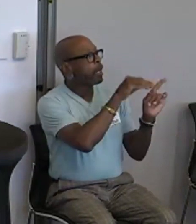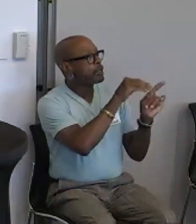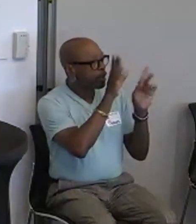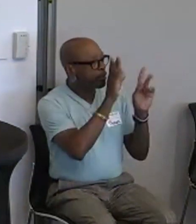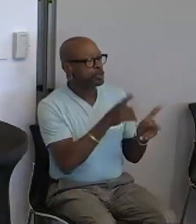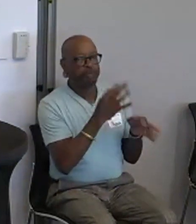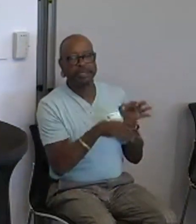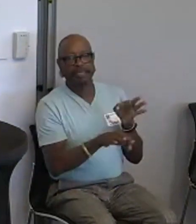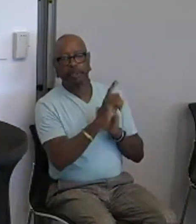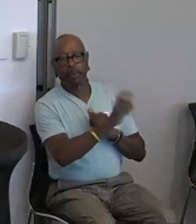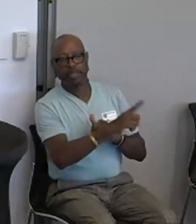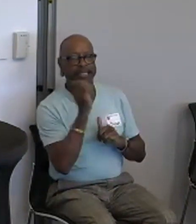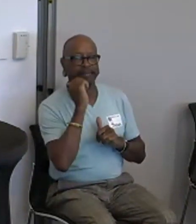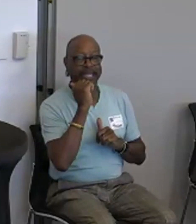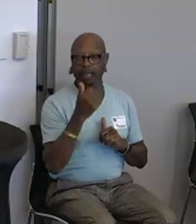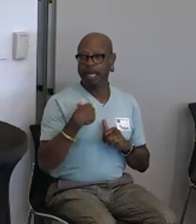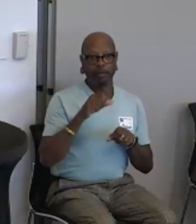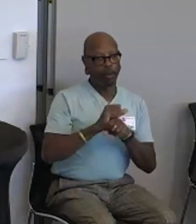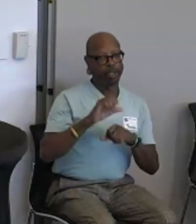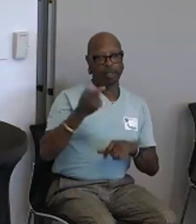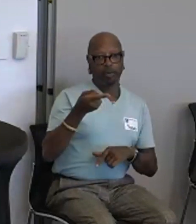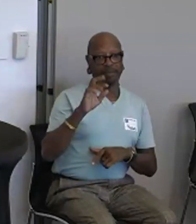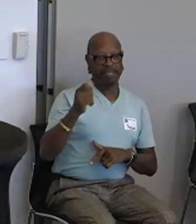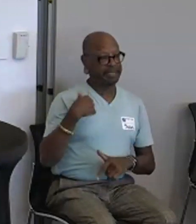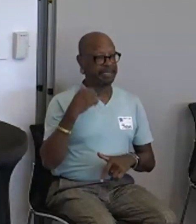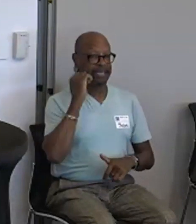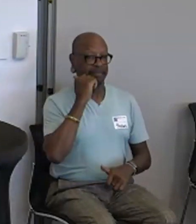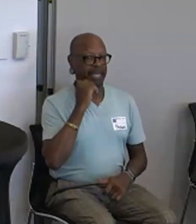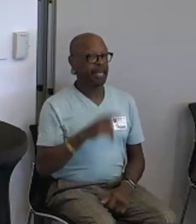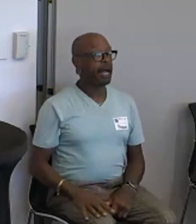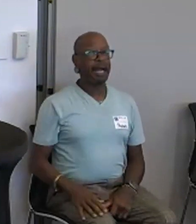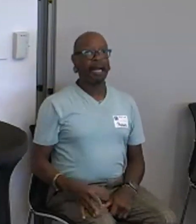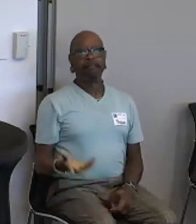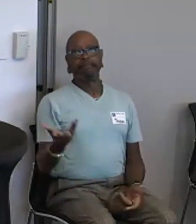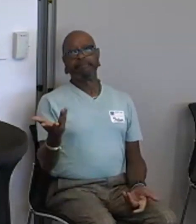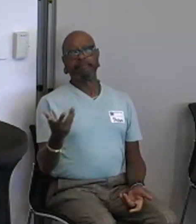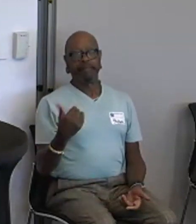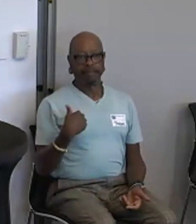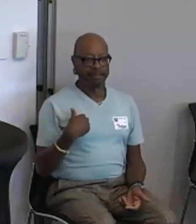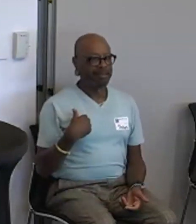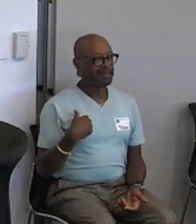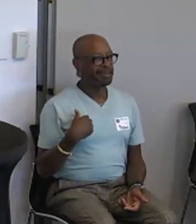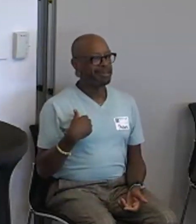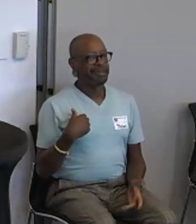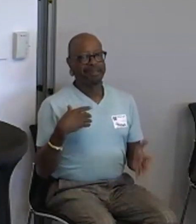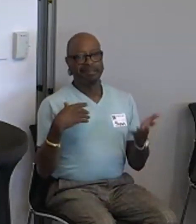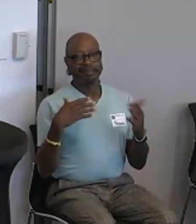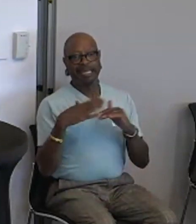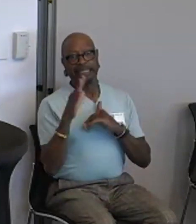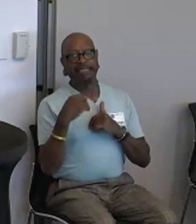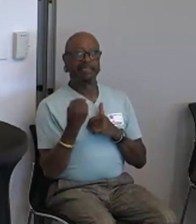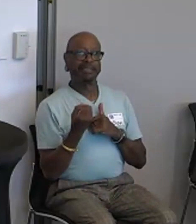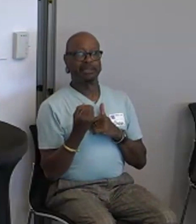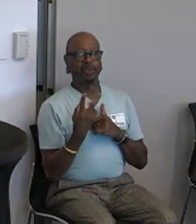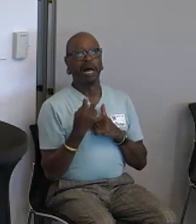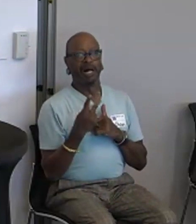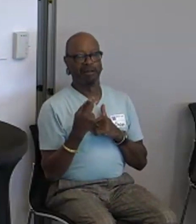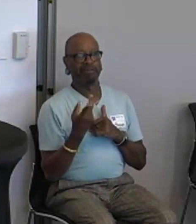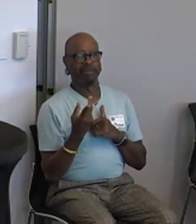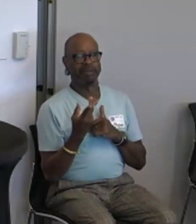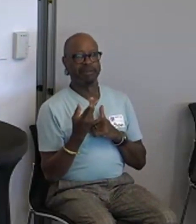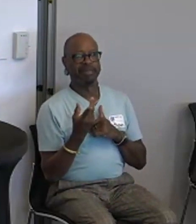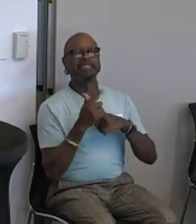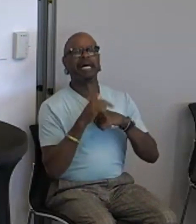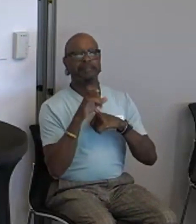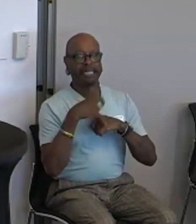question you have. On an average day when I'm working with graphics, I have at least dozens. And so I think we can use AI in a way that is